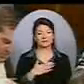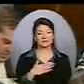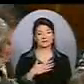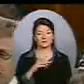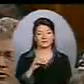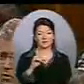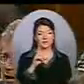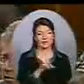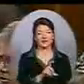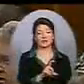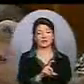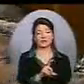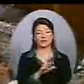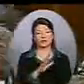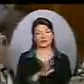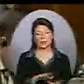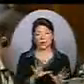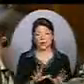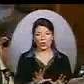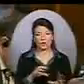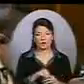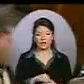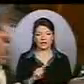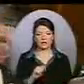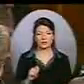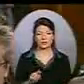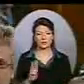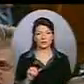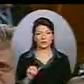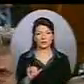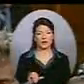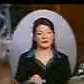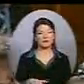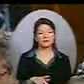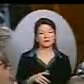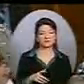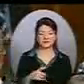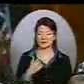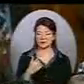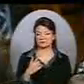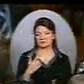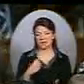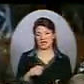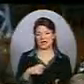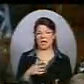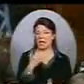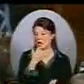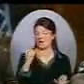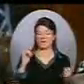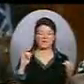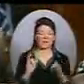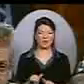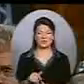Guelph, they tried to throw a 20-year-old under the bus and blame him for an elaborate scheme, which is now apparently not working. So we'll go back to the fact that there's